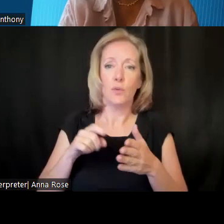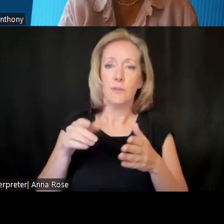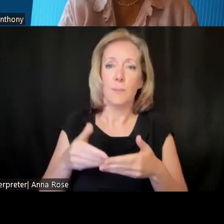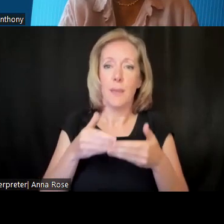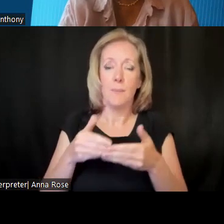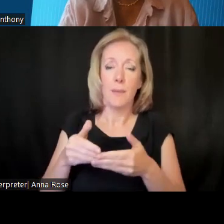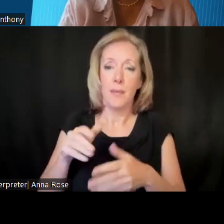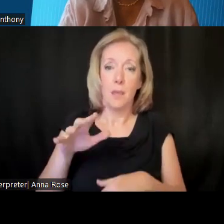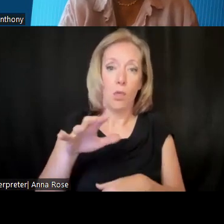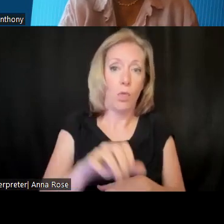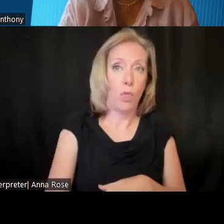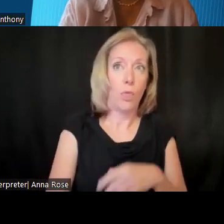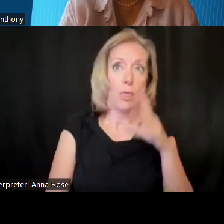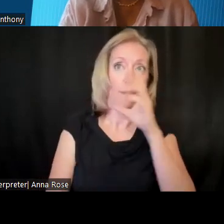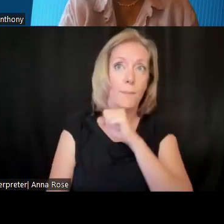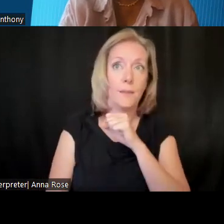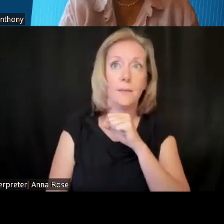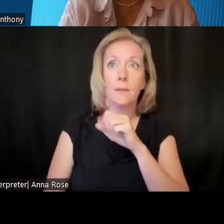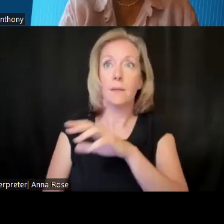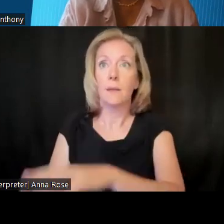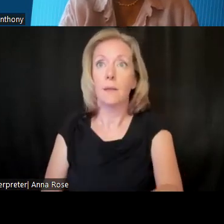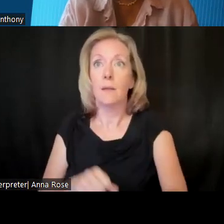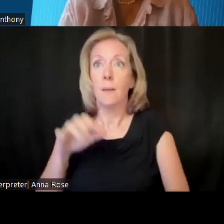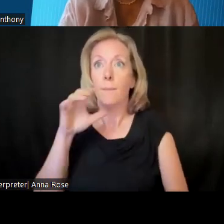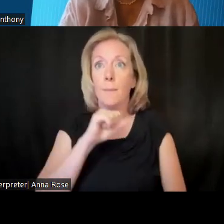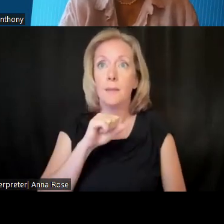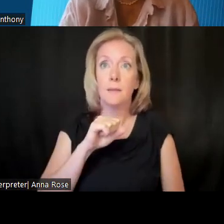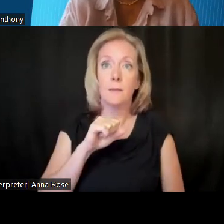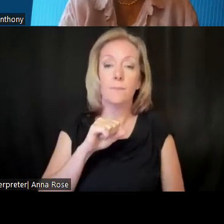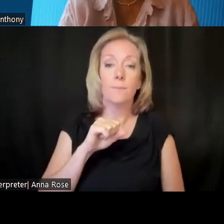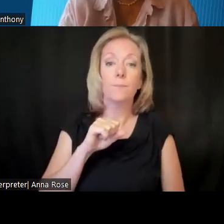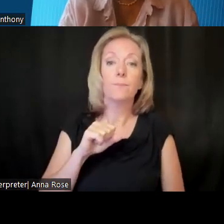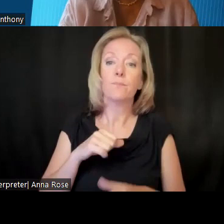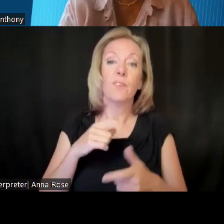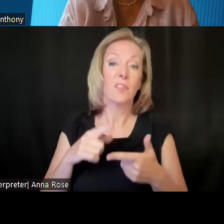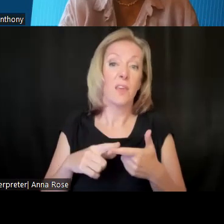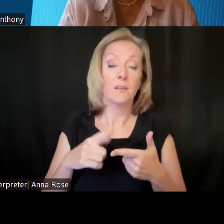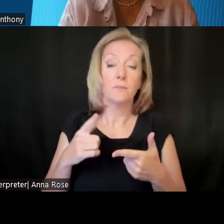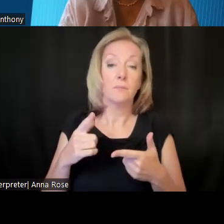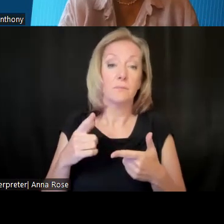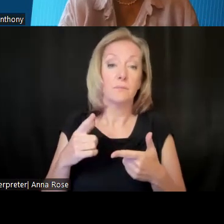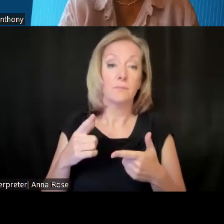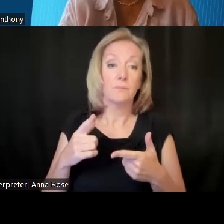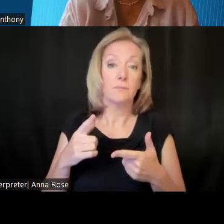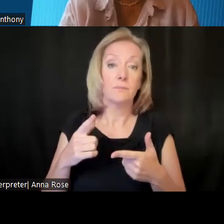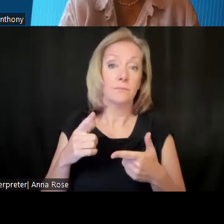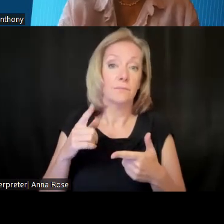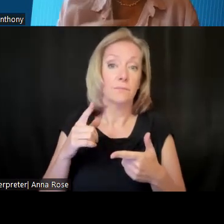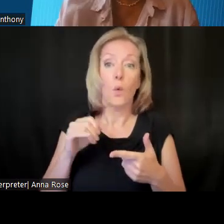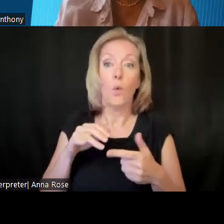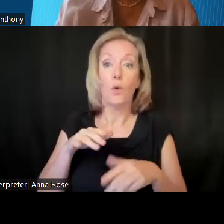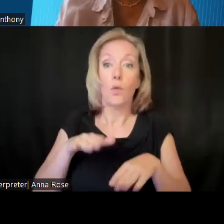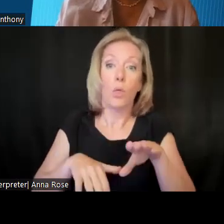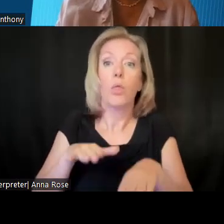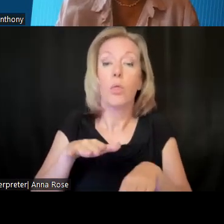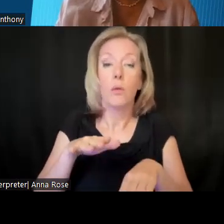an inaccurate reach or is missing steps, there's a little bit of a surface change, then we worry about